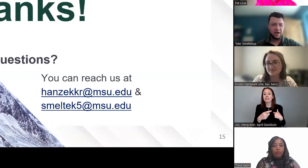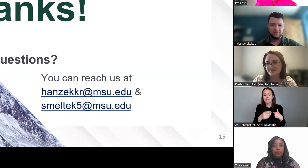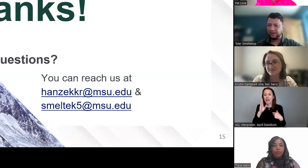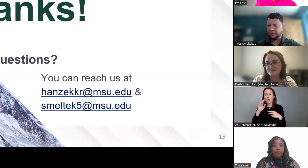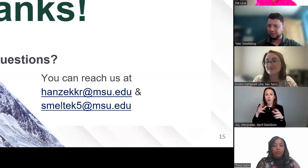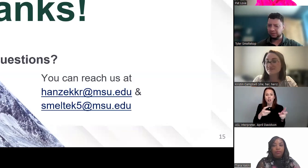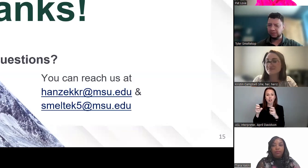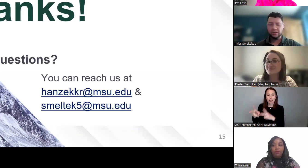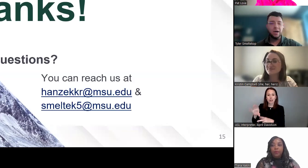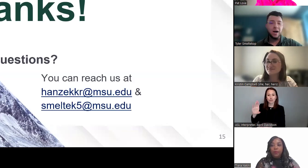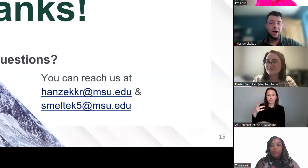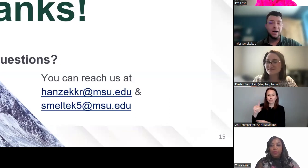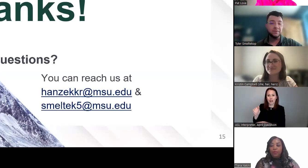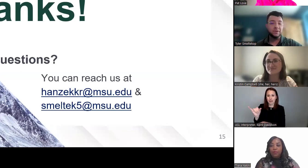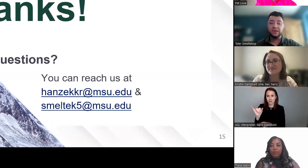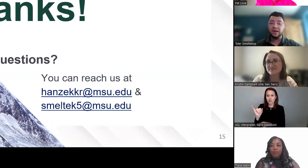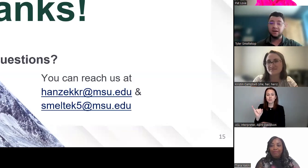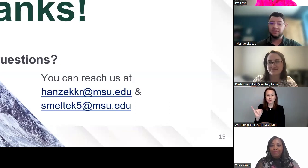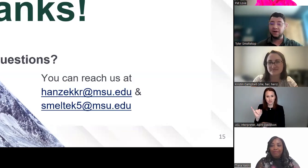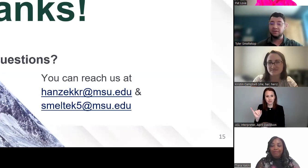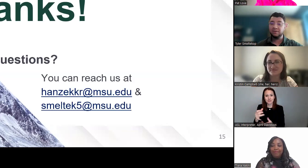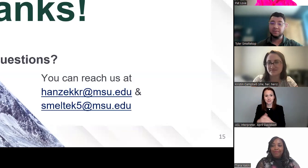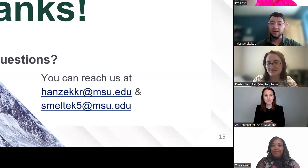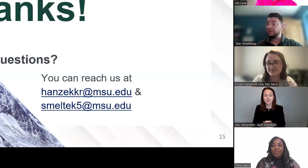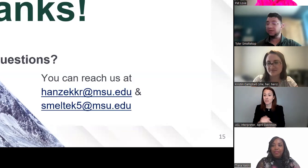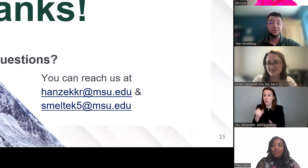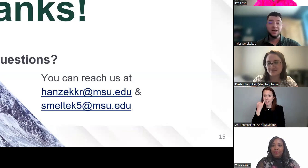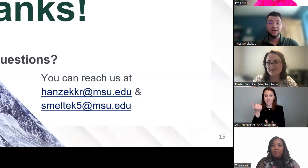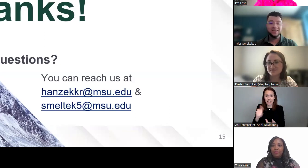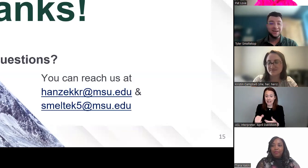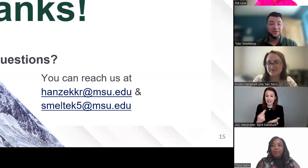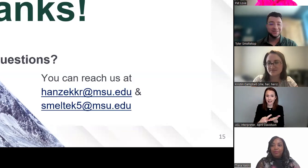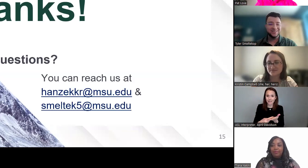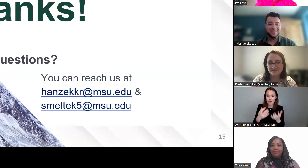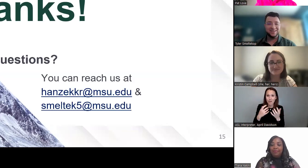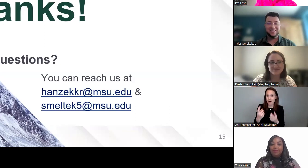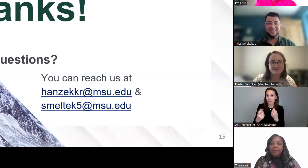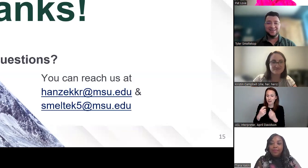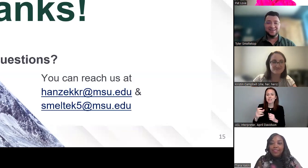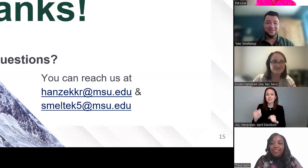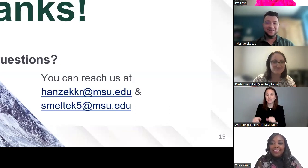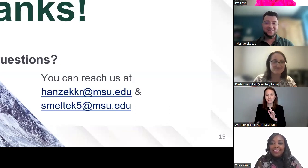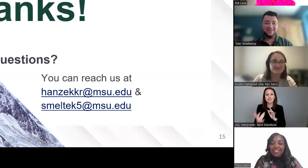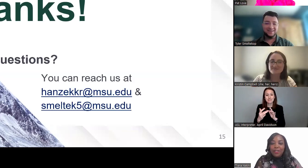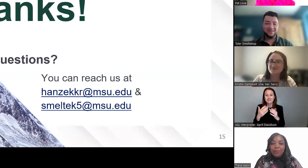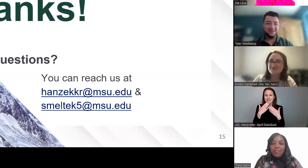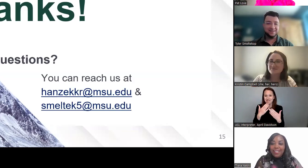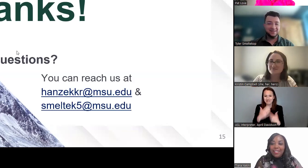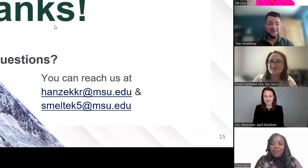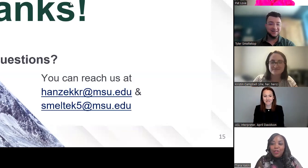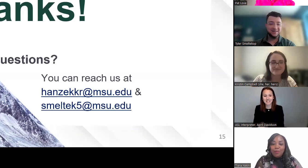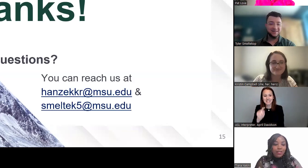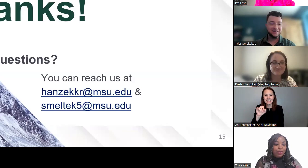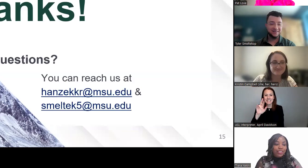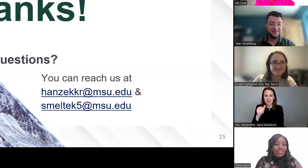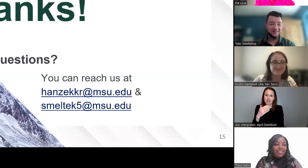chat if we're able to, if you'd like to have any follow-up conversations later. Thank you. This is Tiara speaking. Thank